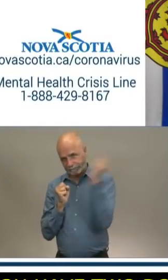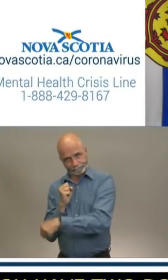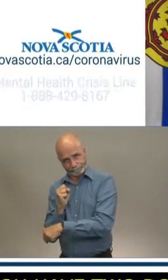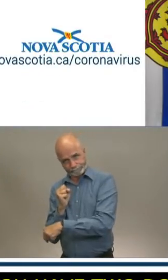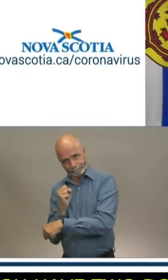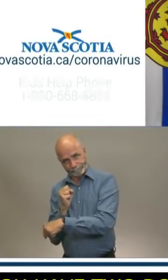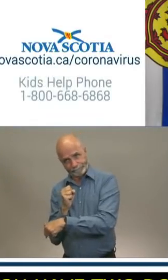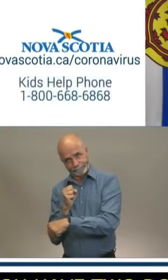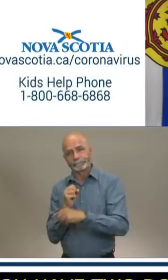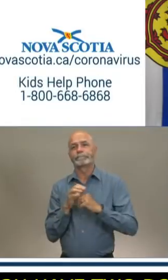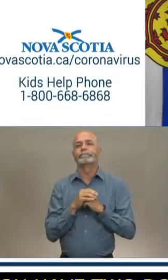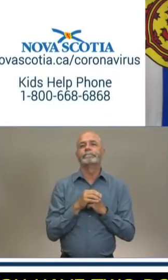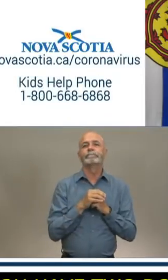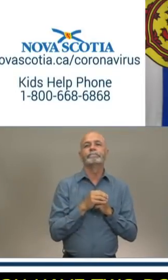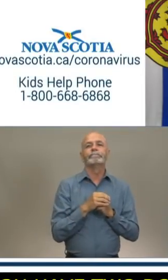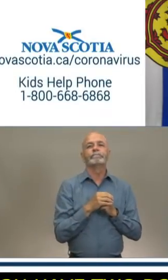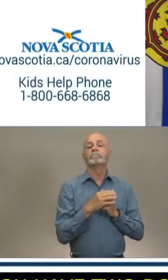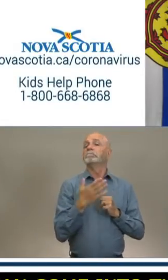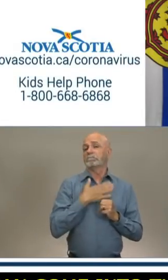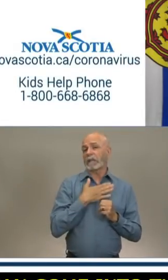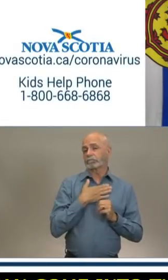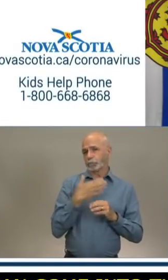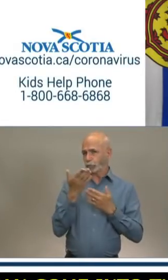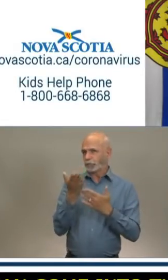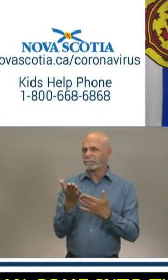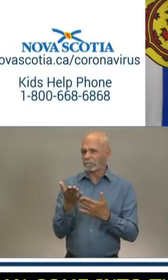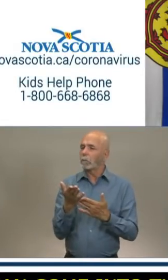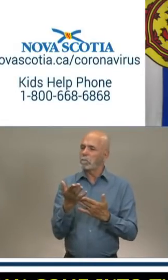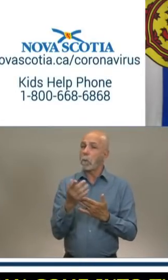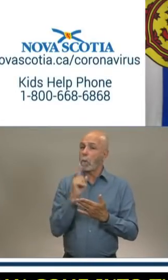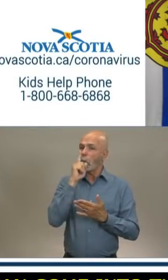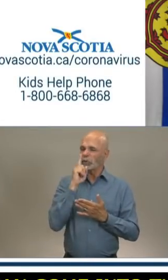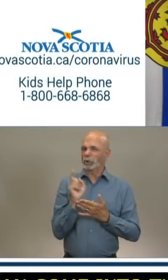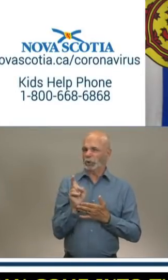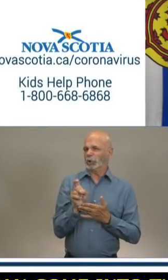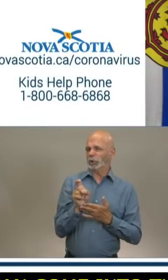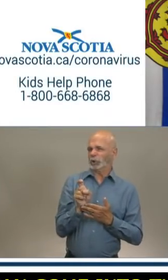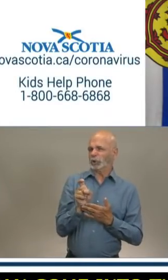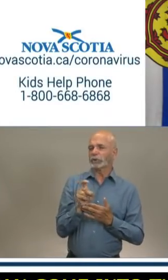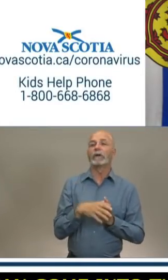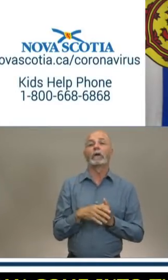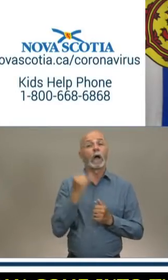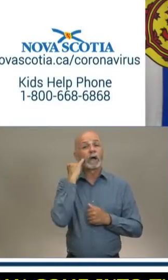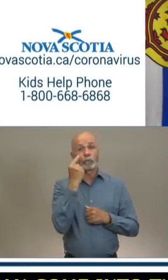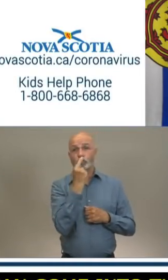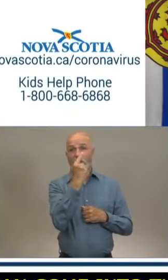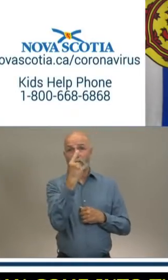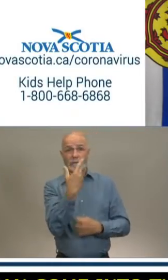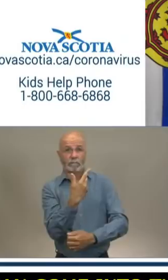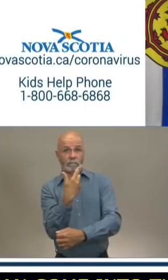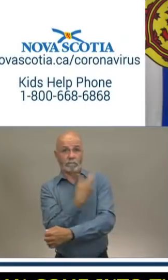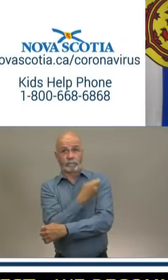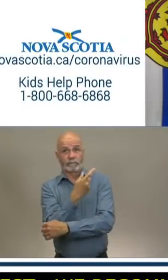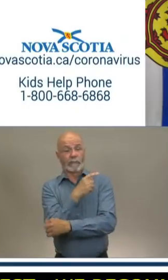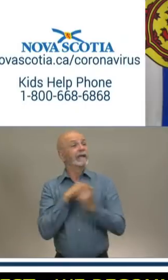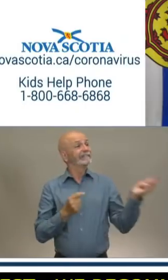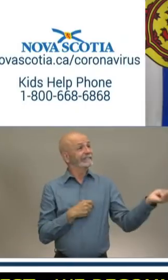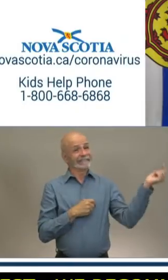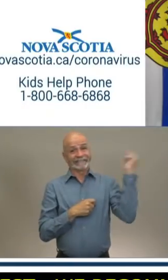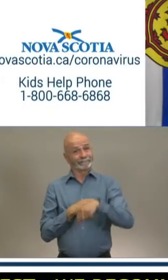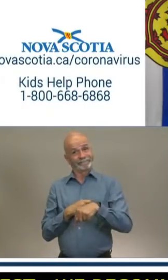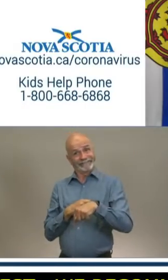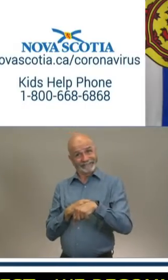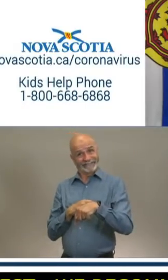all people. With 1 dose, you still need to isolate for 7 days and have those 2 negative tests. And for anyone without